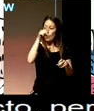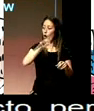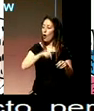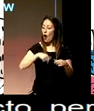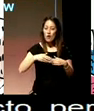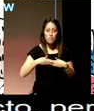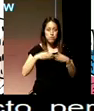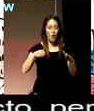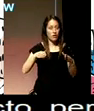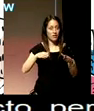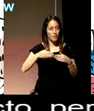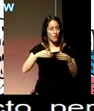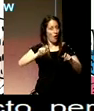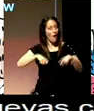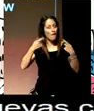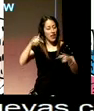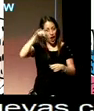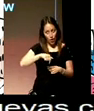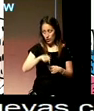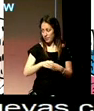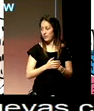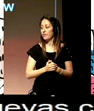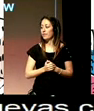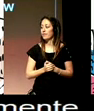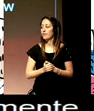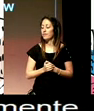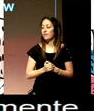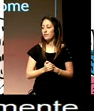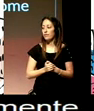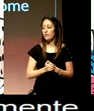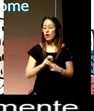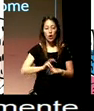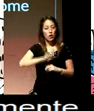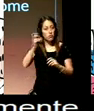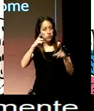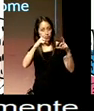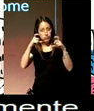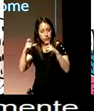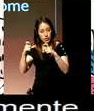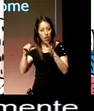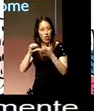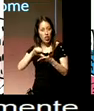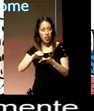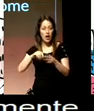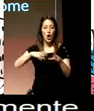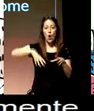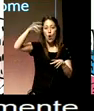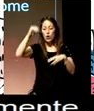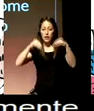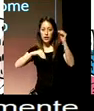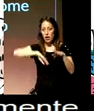Yes, and some other pictures from the city, some of the steep hills and some of the cobbled streets